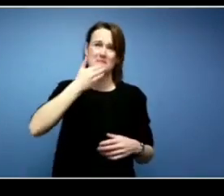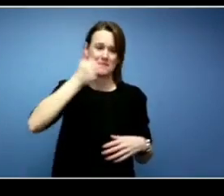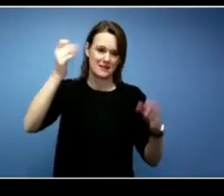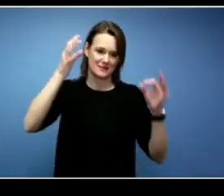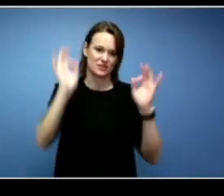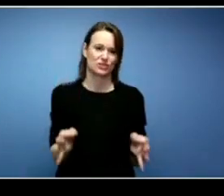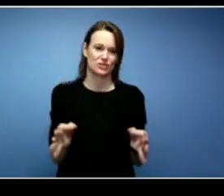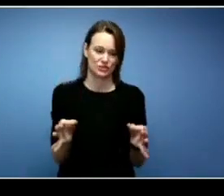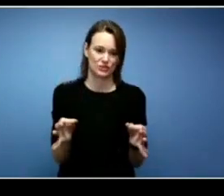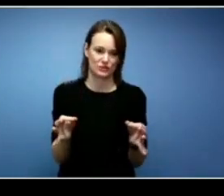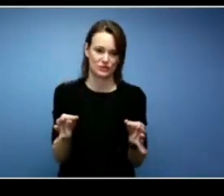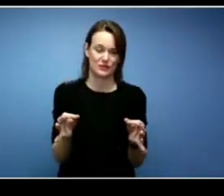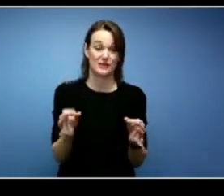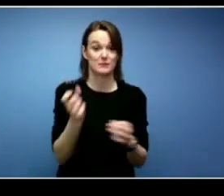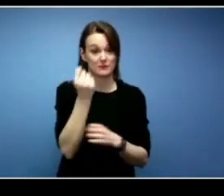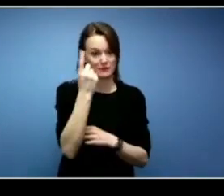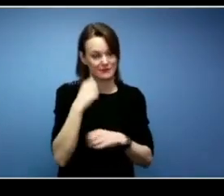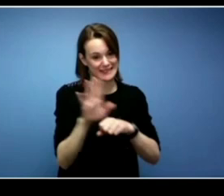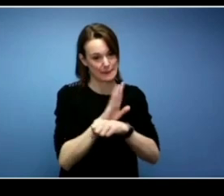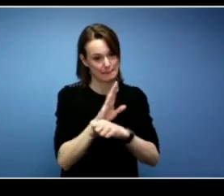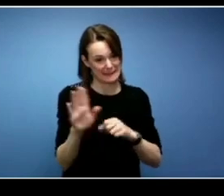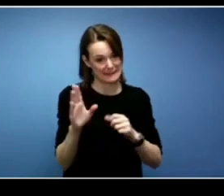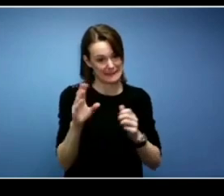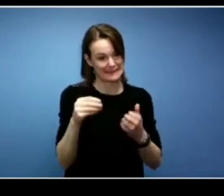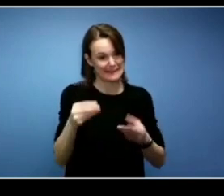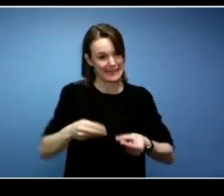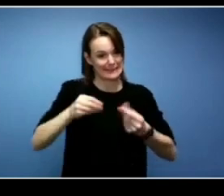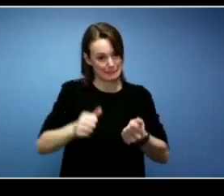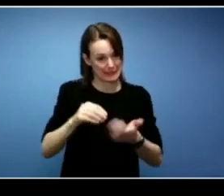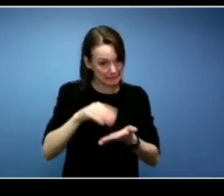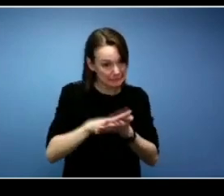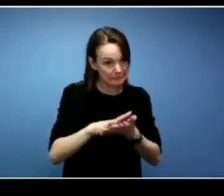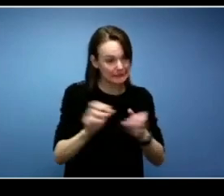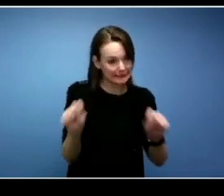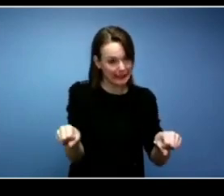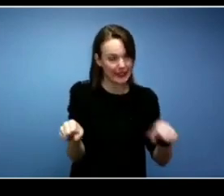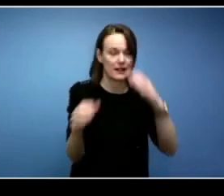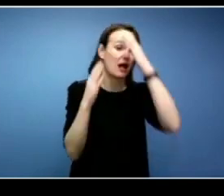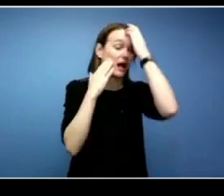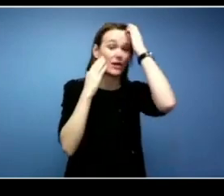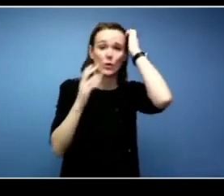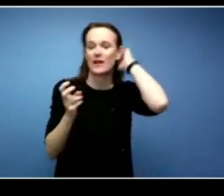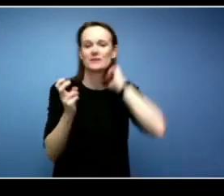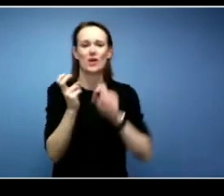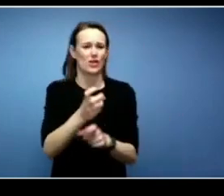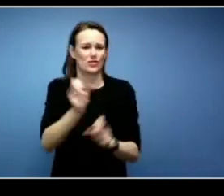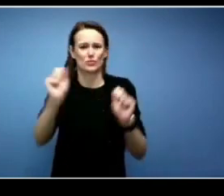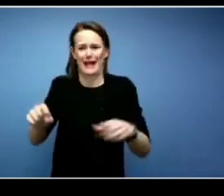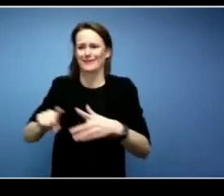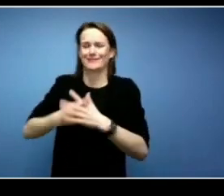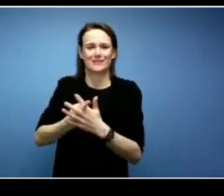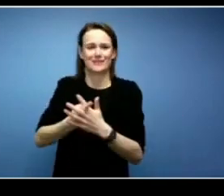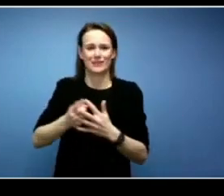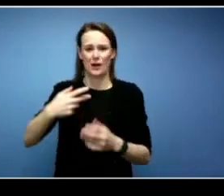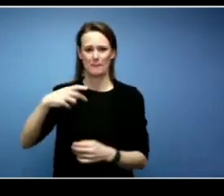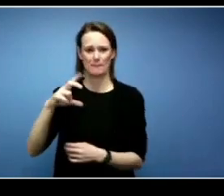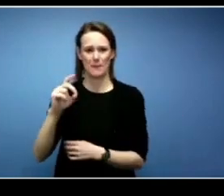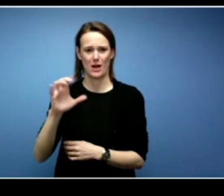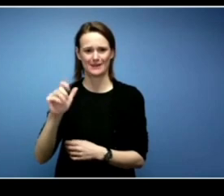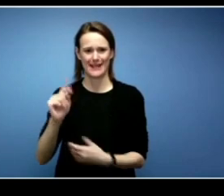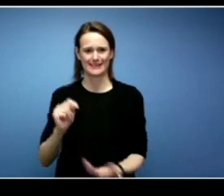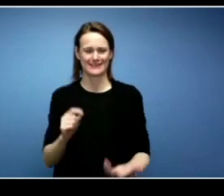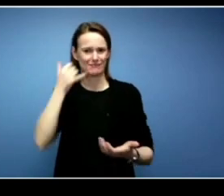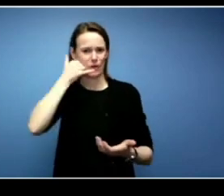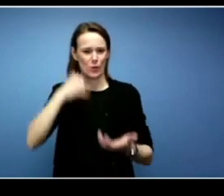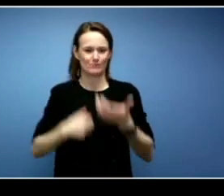ever done. It's also a business expense. So I know it's hard for people. I mean, you can start a podcast just by recording on your